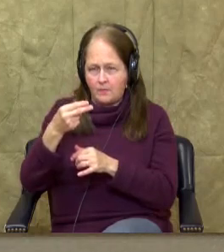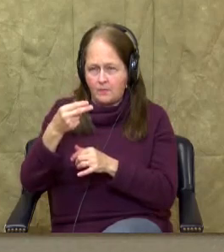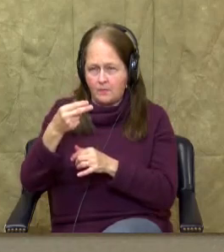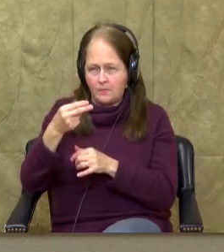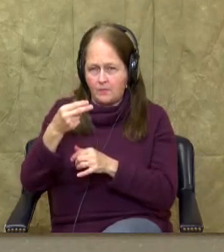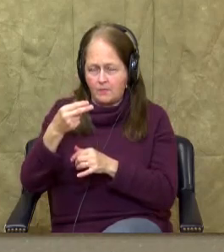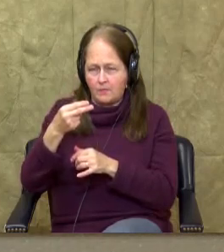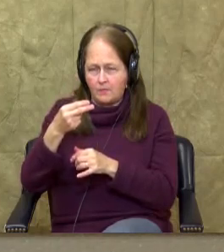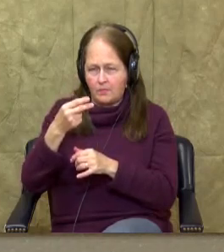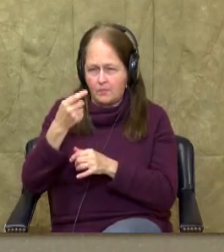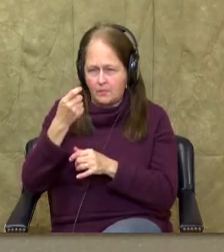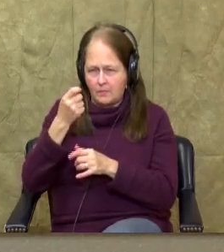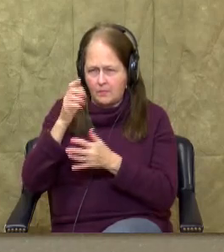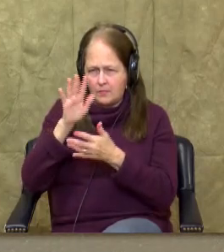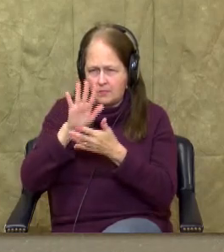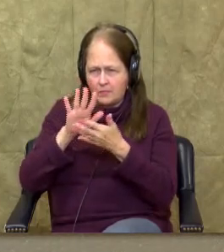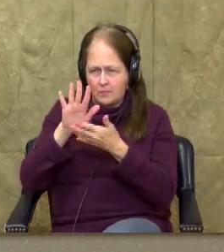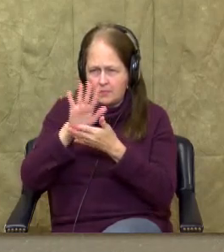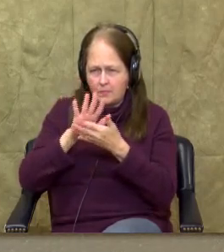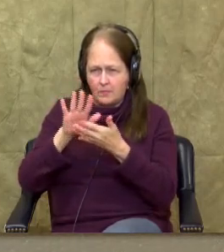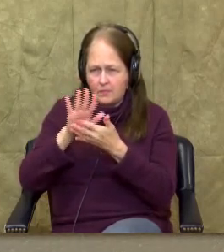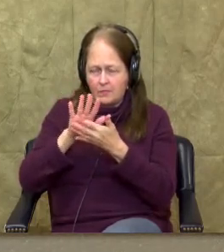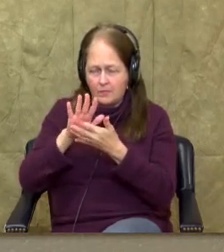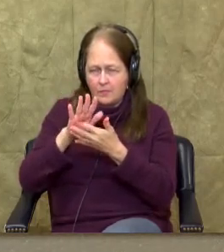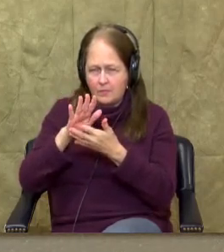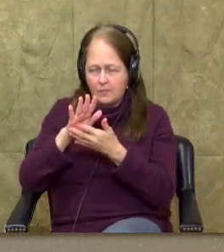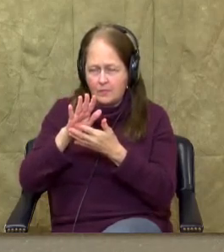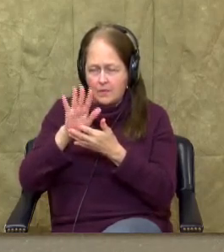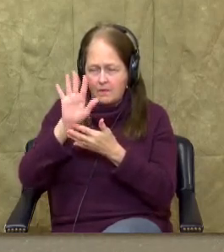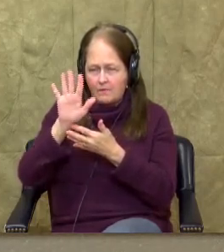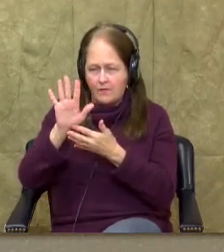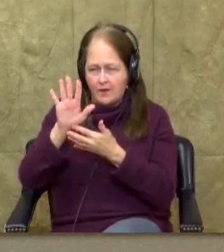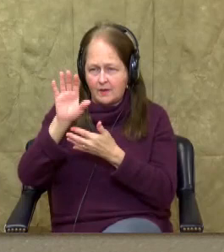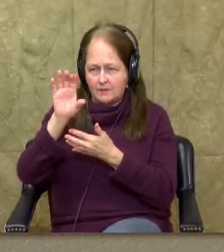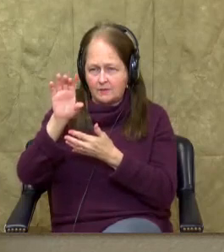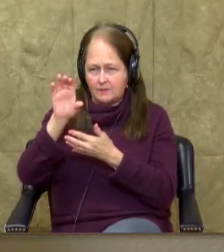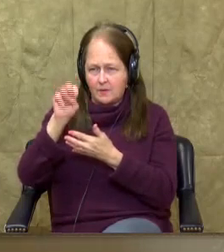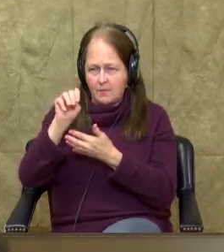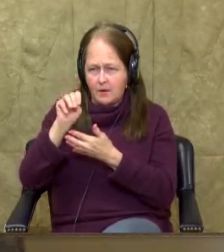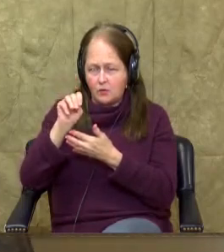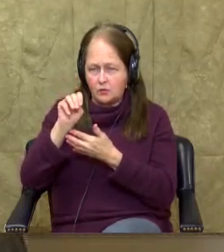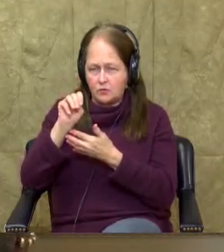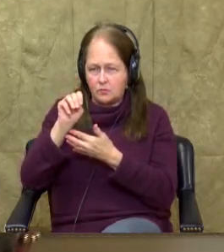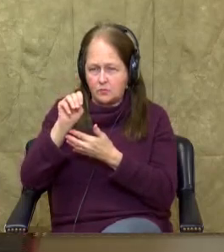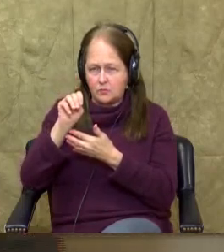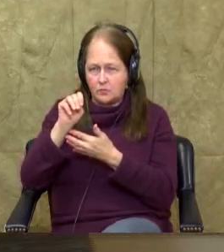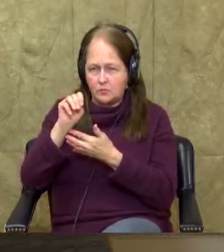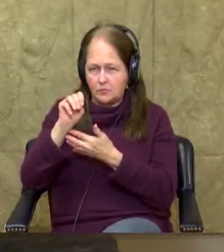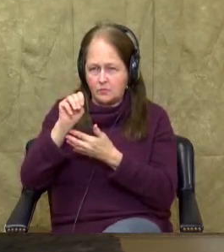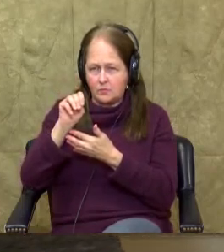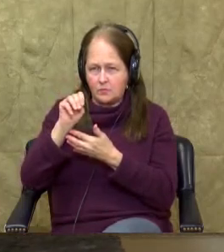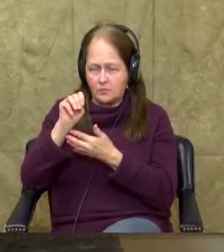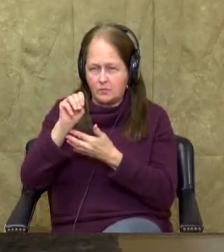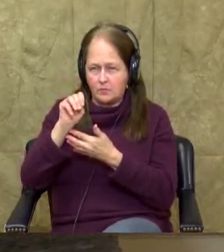it's a little sketchy on this one, but it's this one, 5 centimeters.